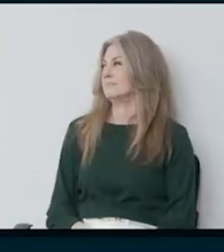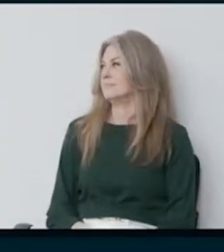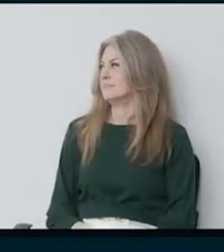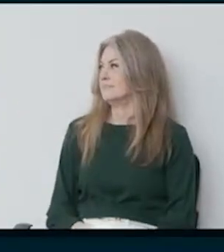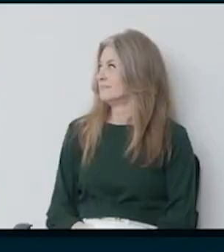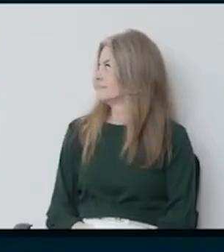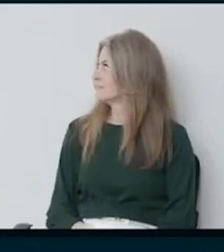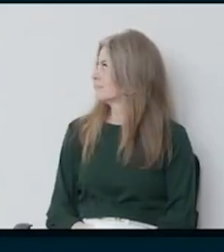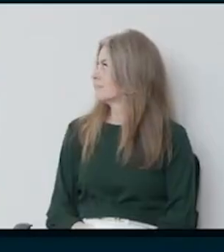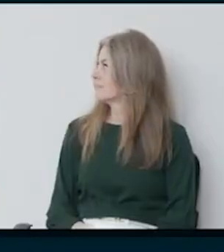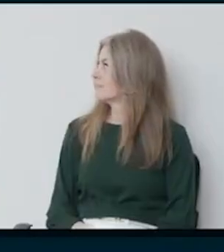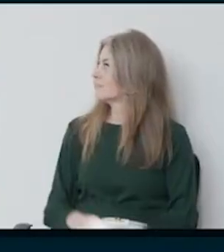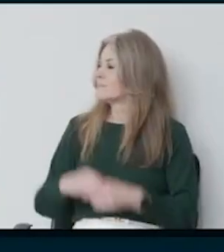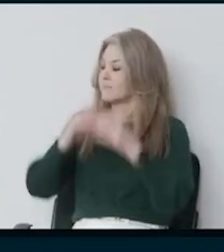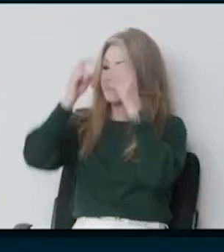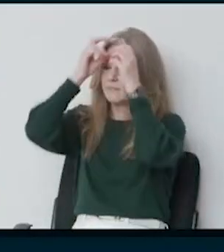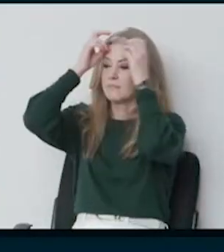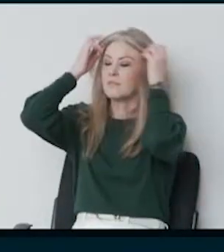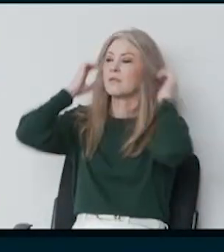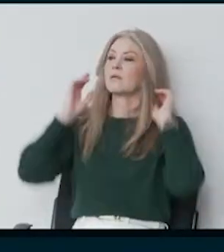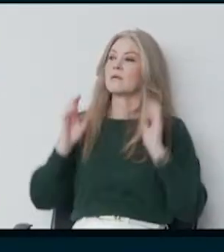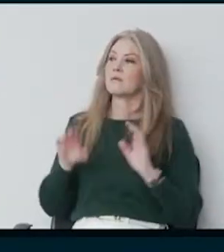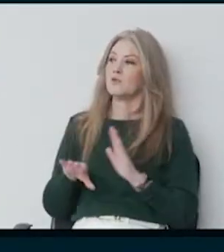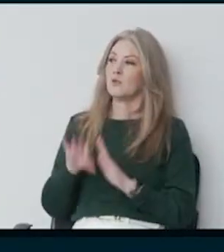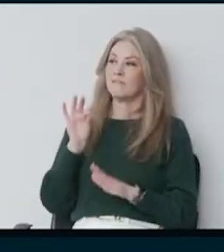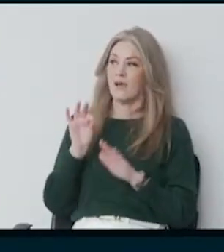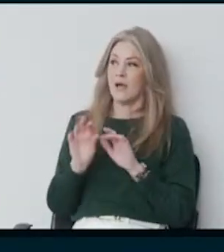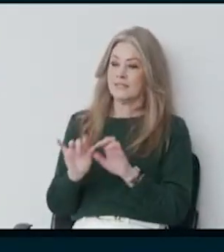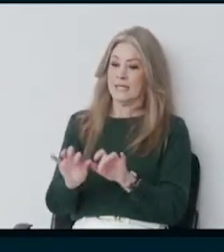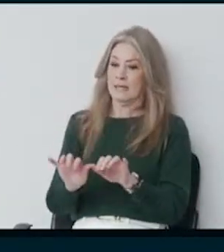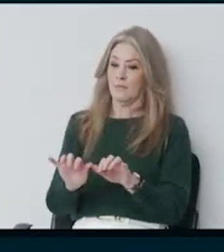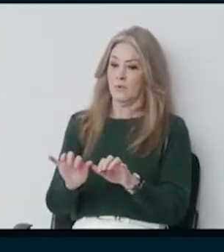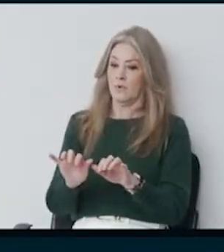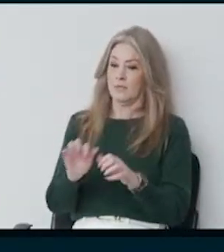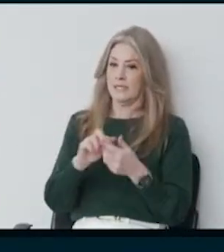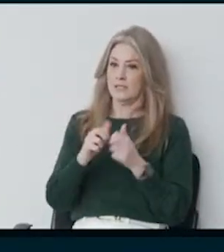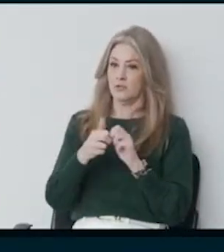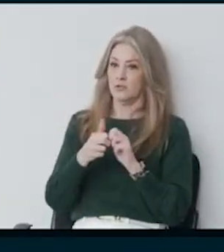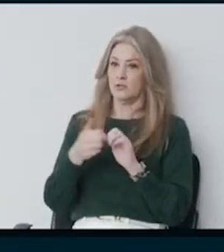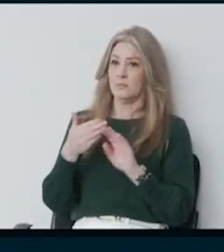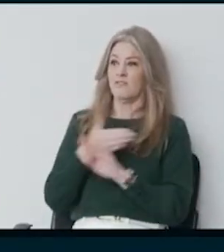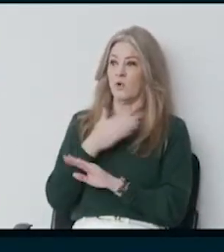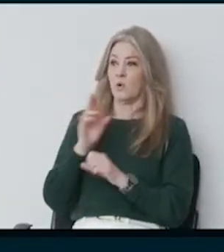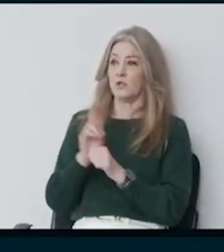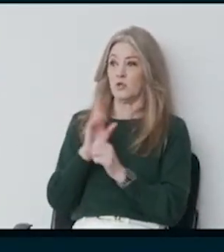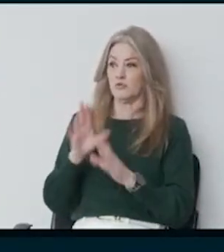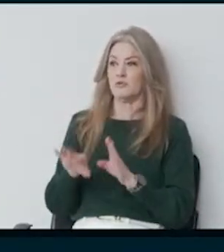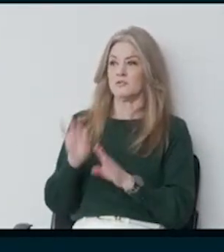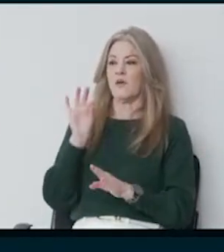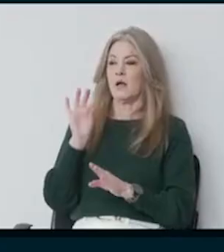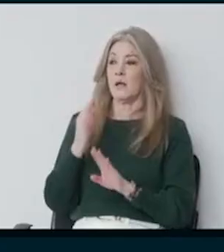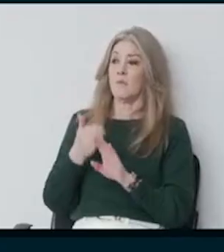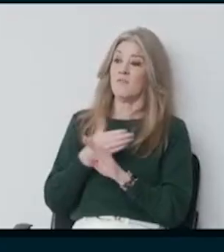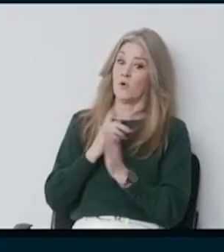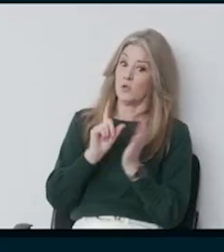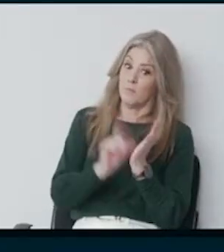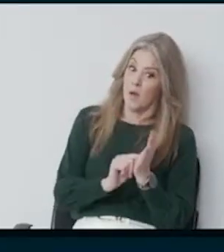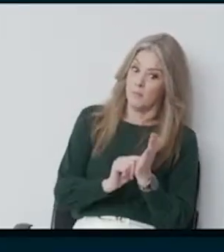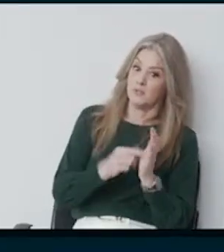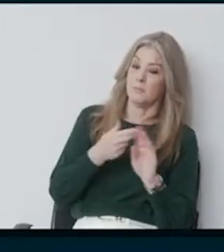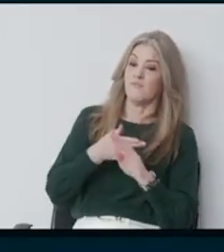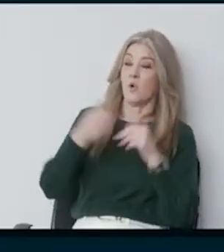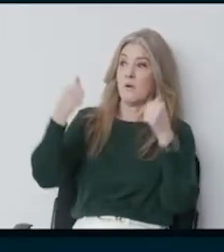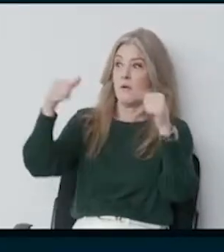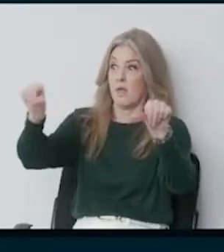So find the keyboard issues before your users do, early, right? Before you publish, before you release to production. And